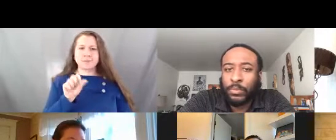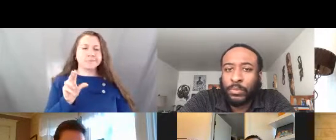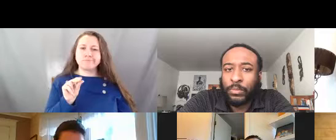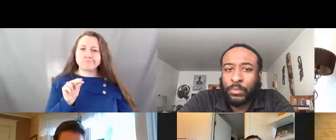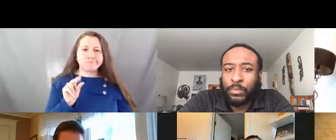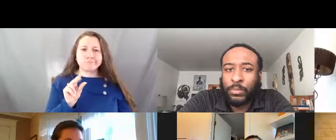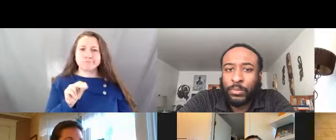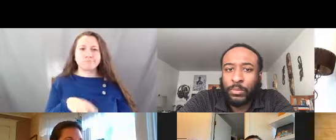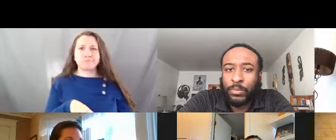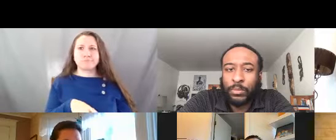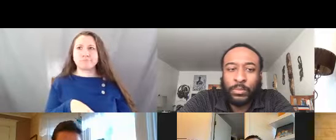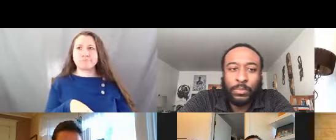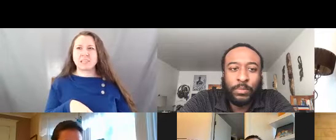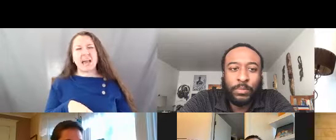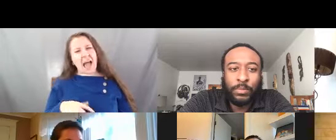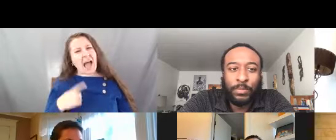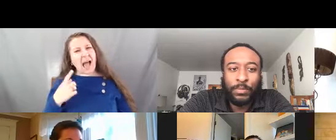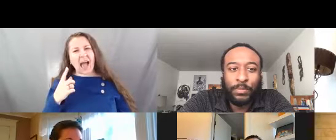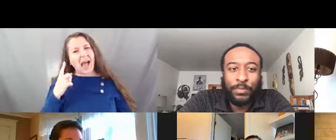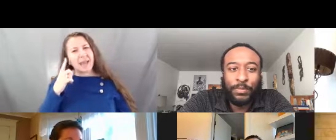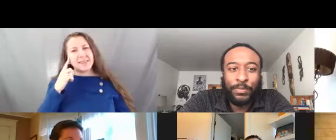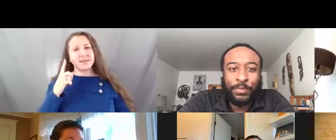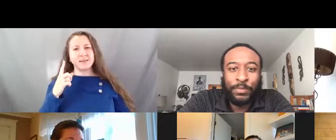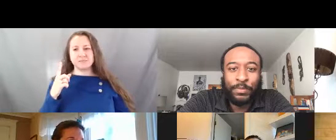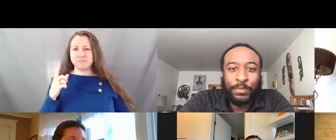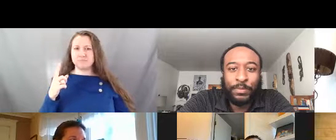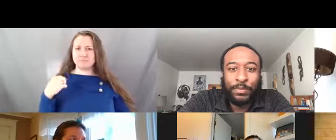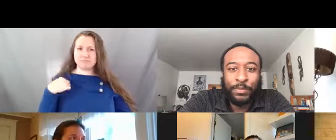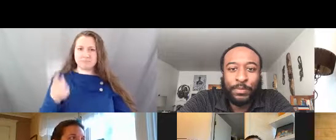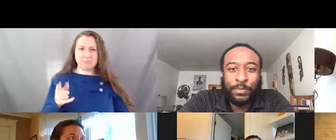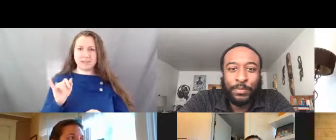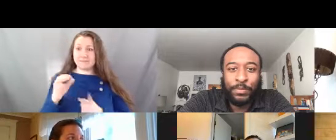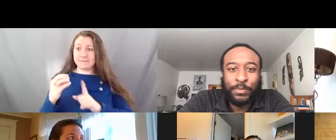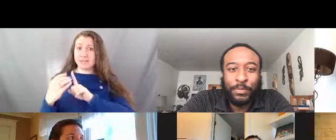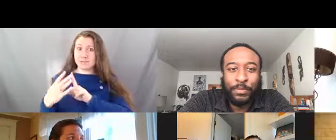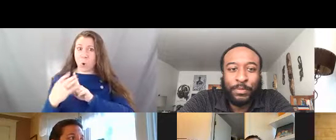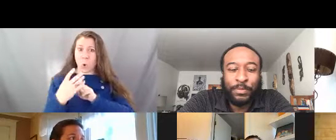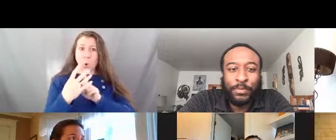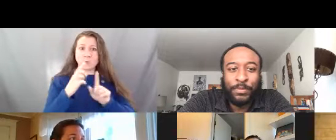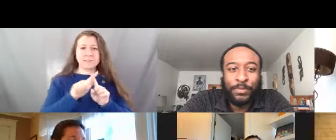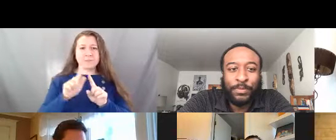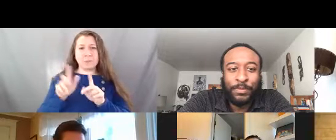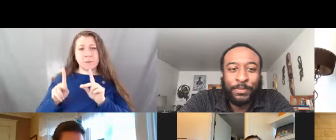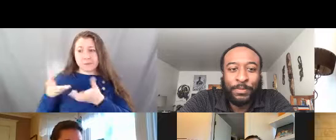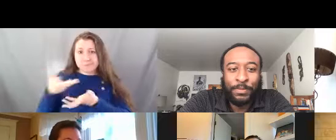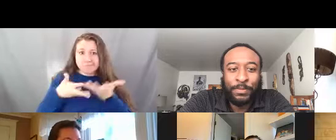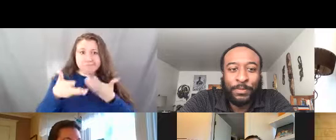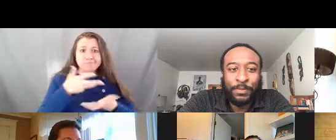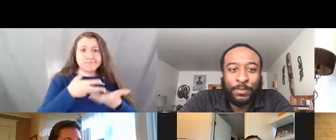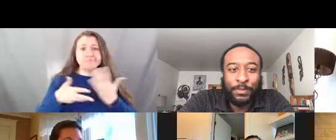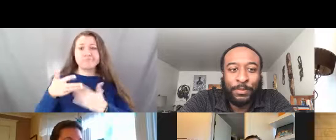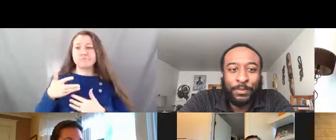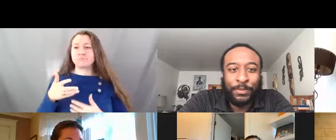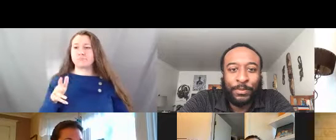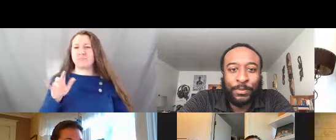that, we like, if you have since the beginning, if you have just been exposed to different people and whatnot, it somewhat